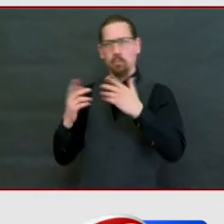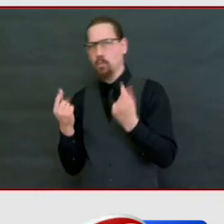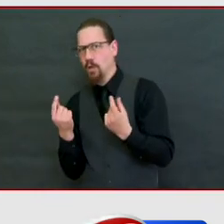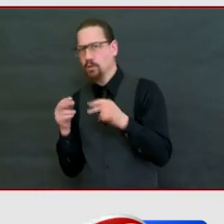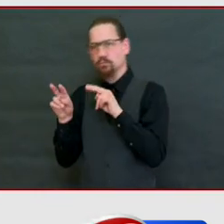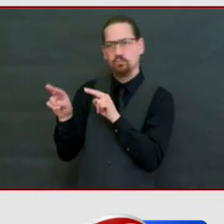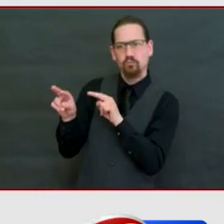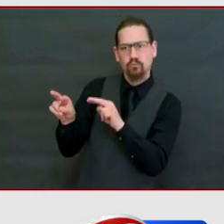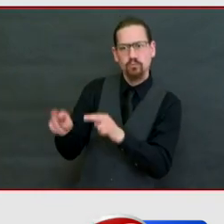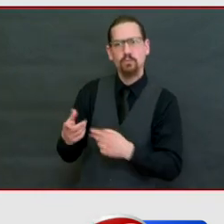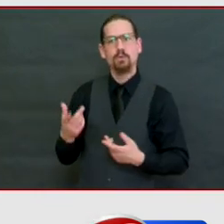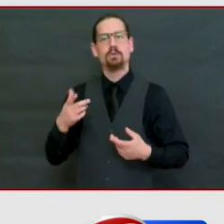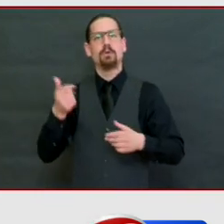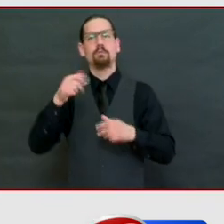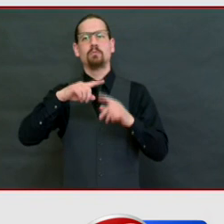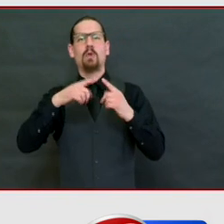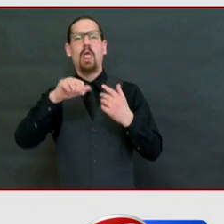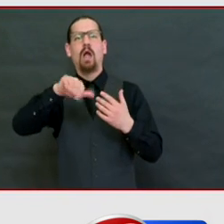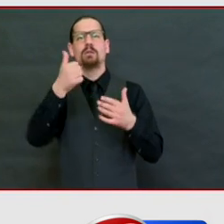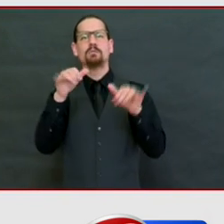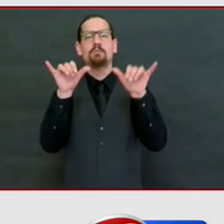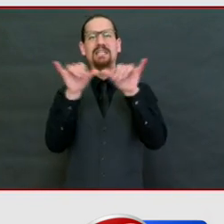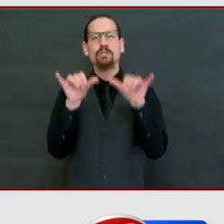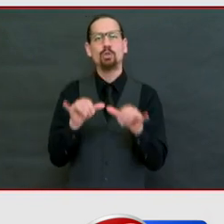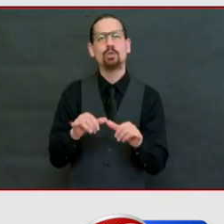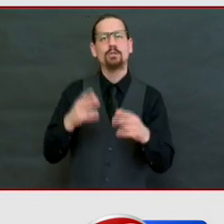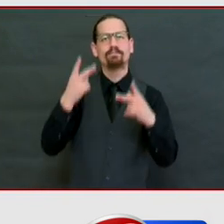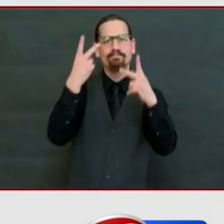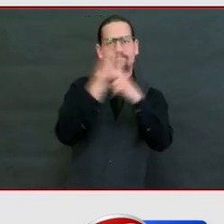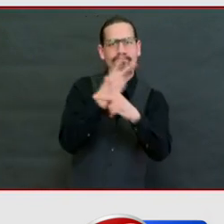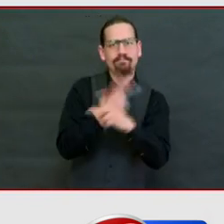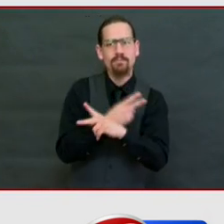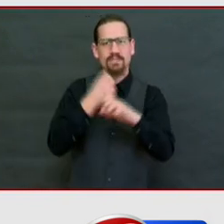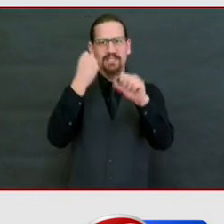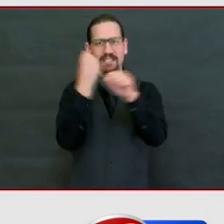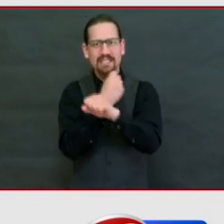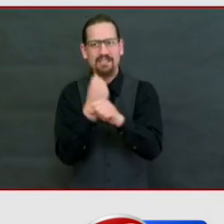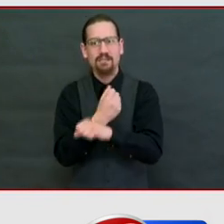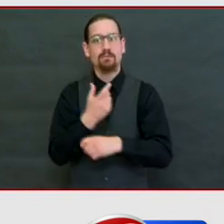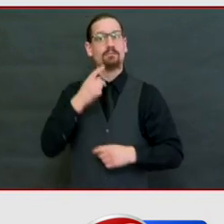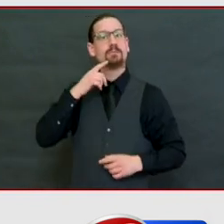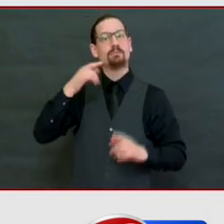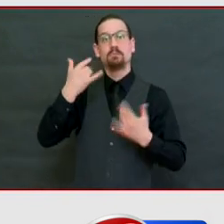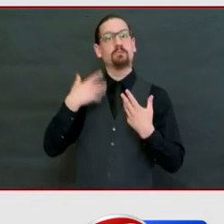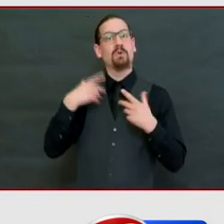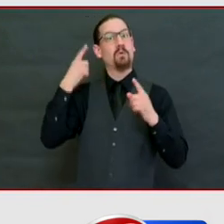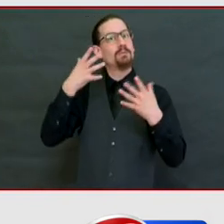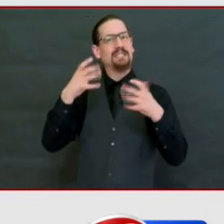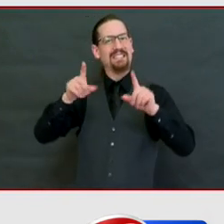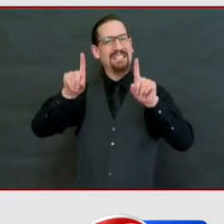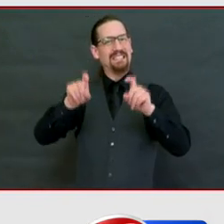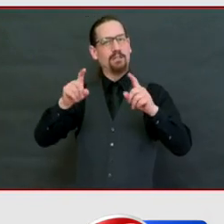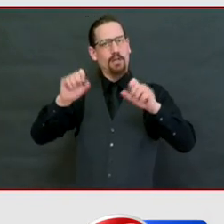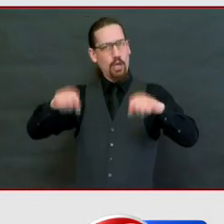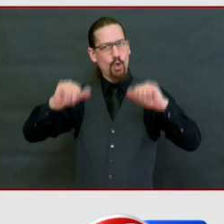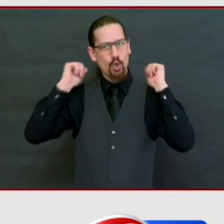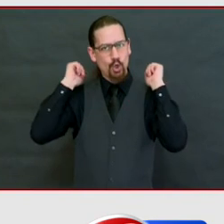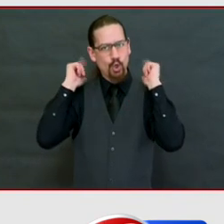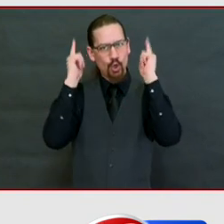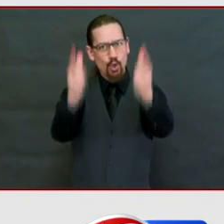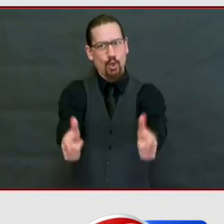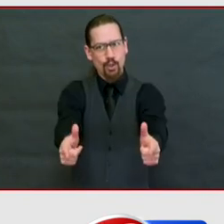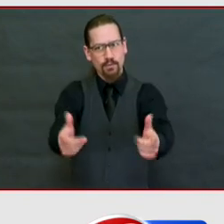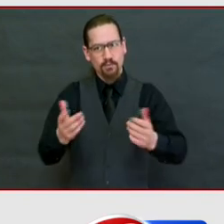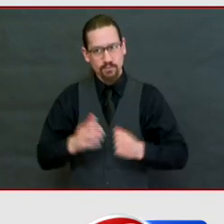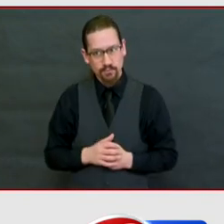looking at? We need to be able to test every symptomatic person within 48 to 72 hours. We